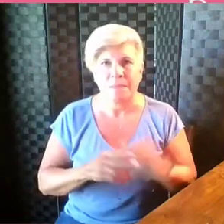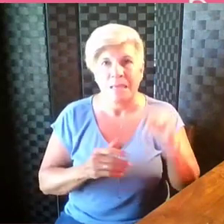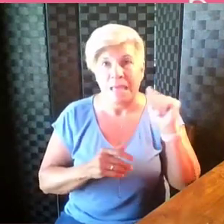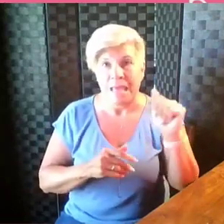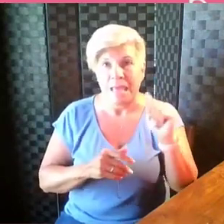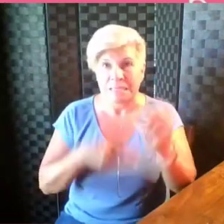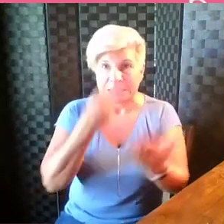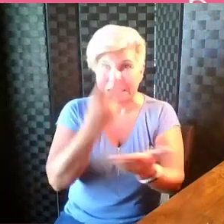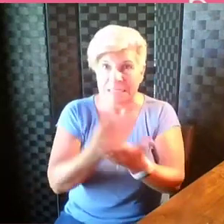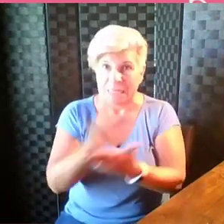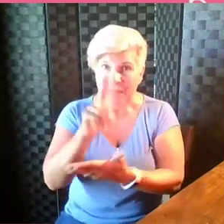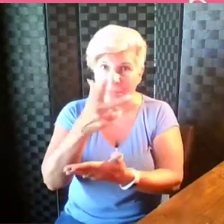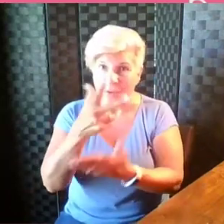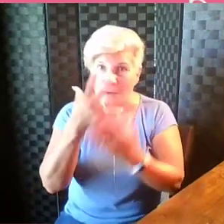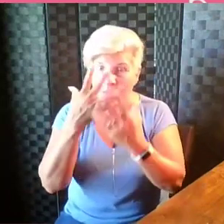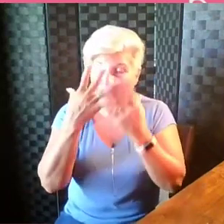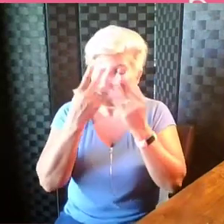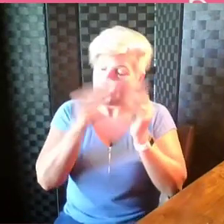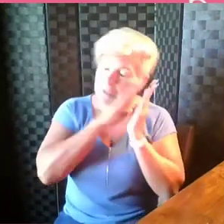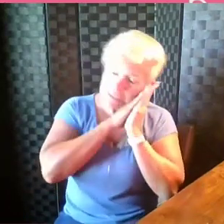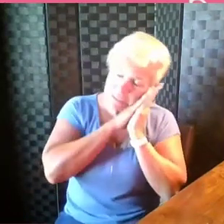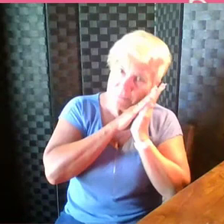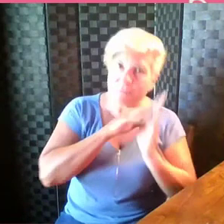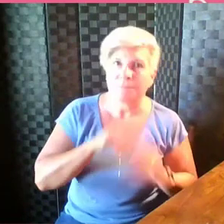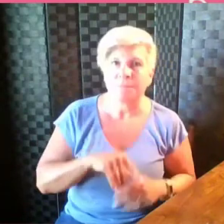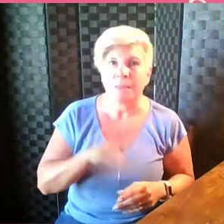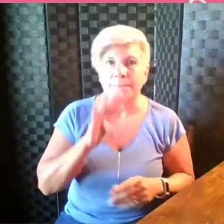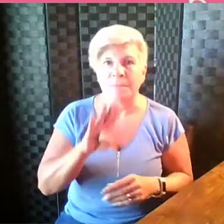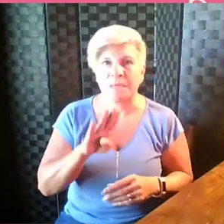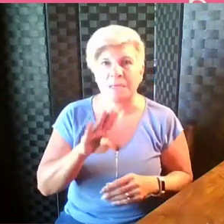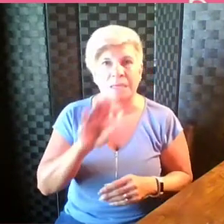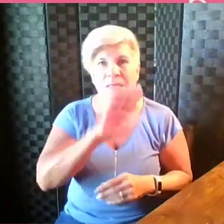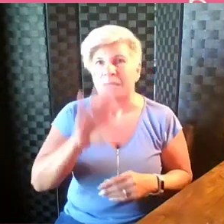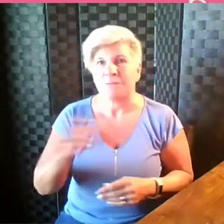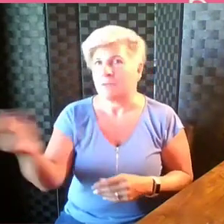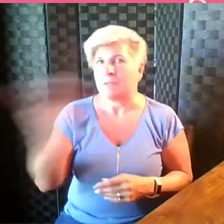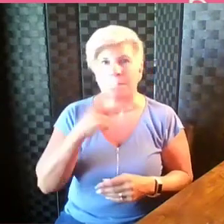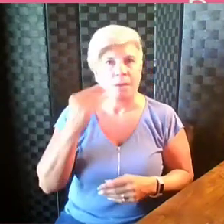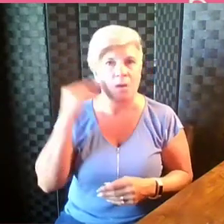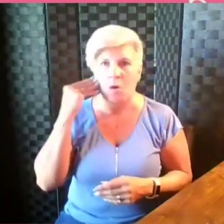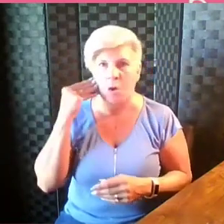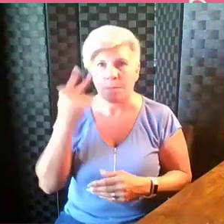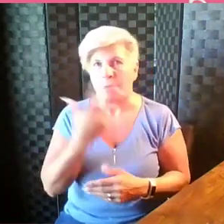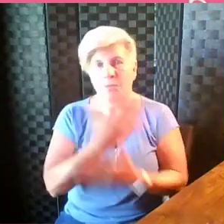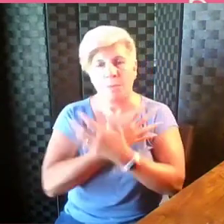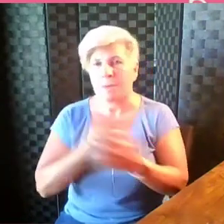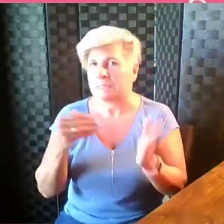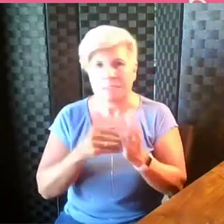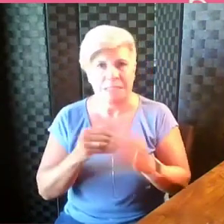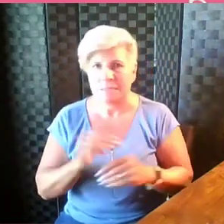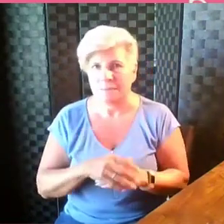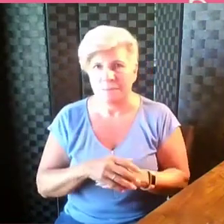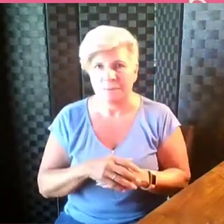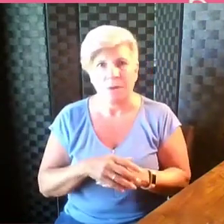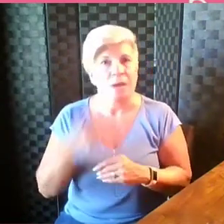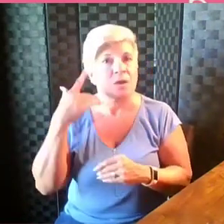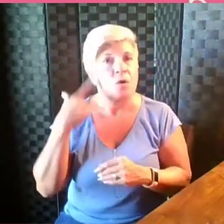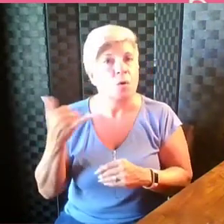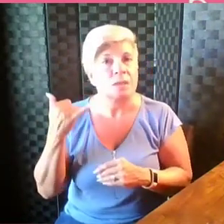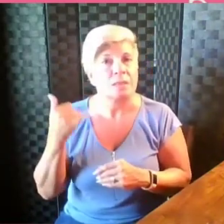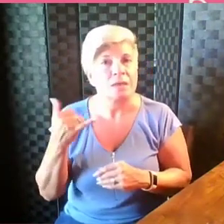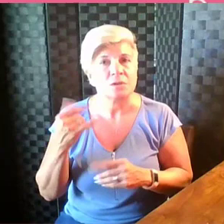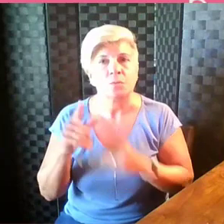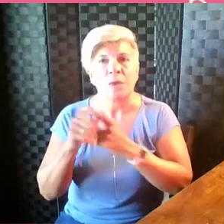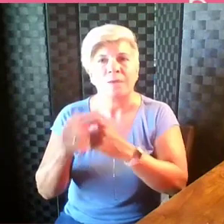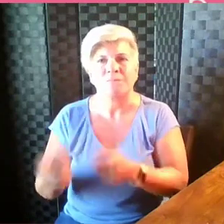asleep. B, she never returned to the home of the three bears again. Or C, Goldilocks ran as fast as a fox out